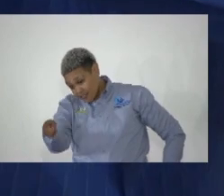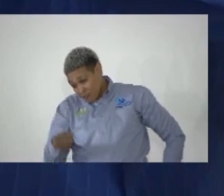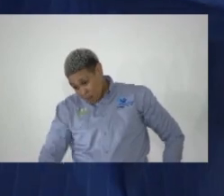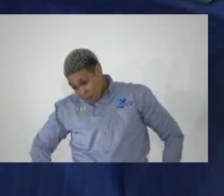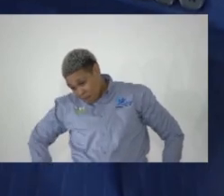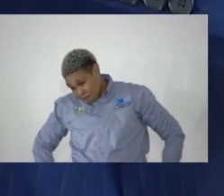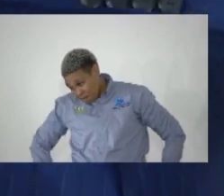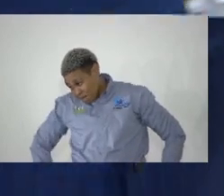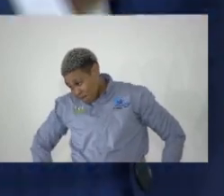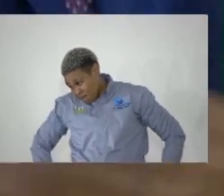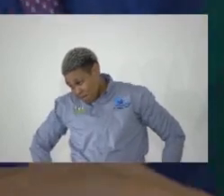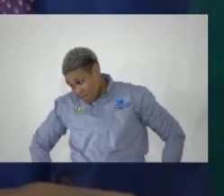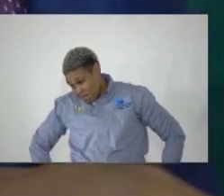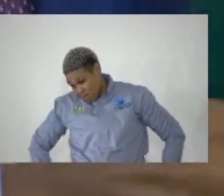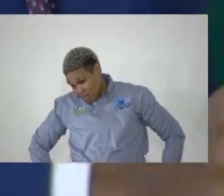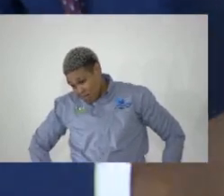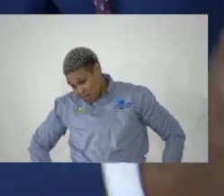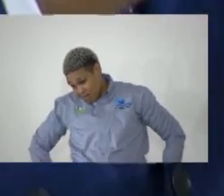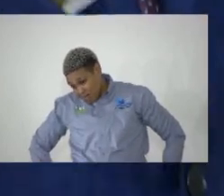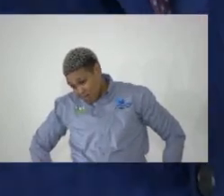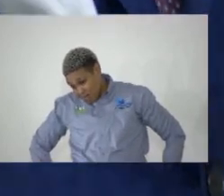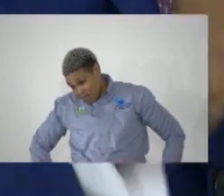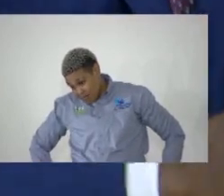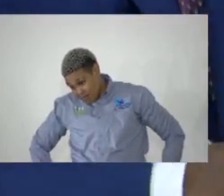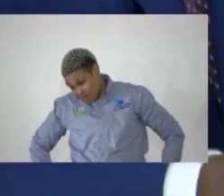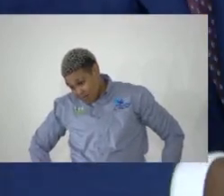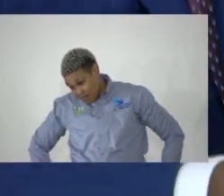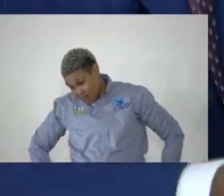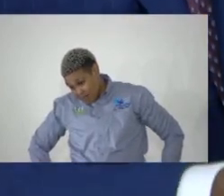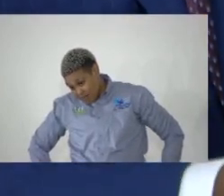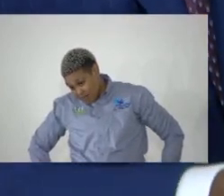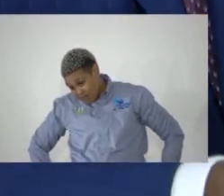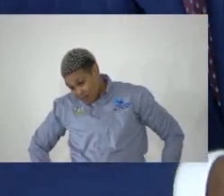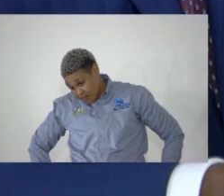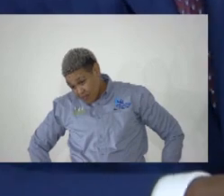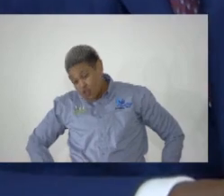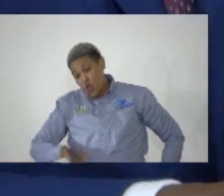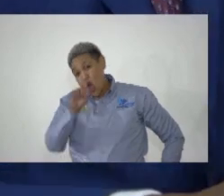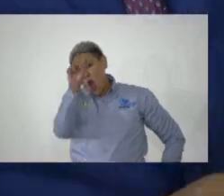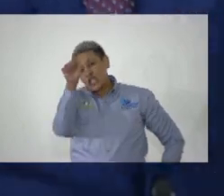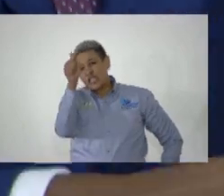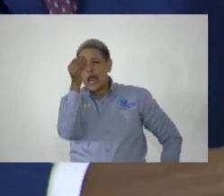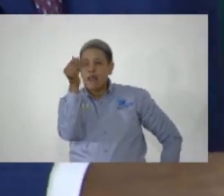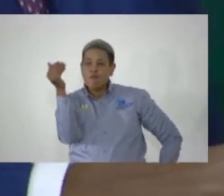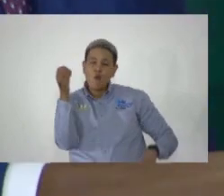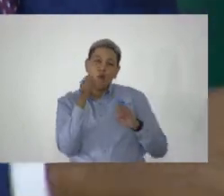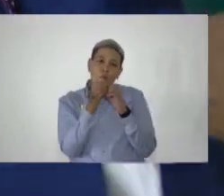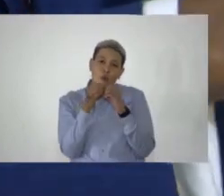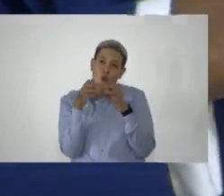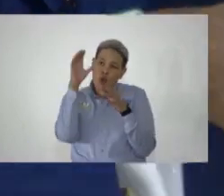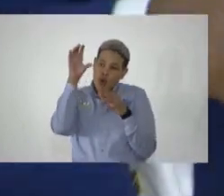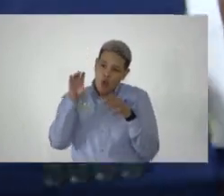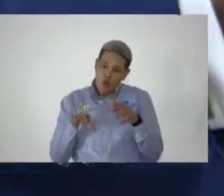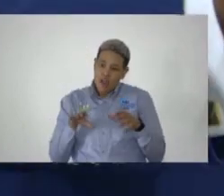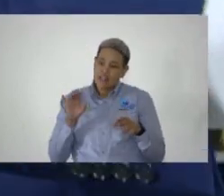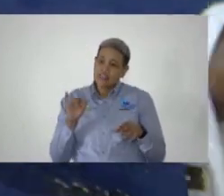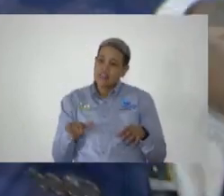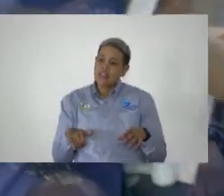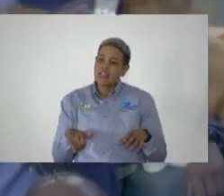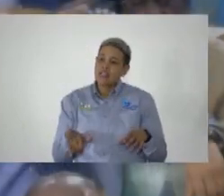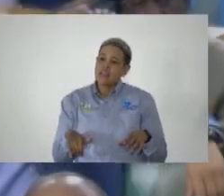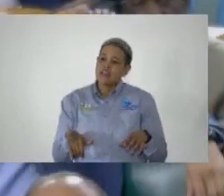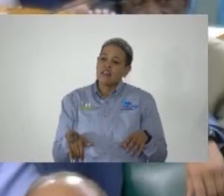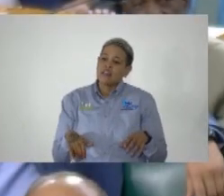110, Madam Speaker, and a few more unions. Now remember that, so Madam Speaker, that is